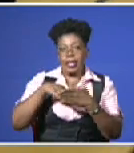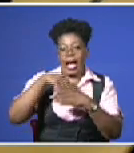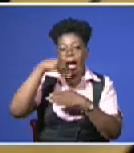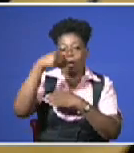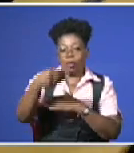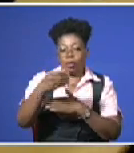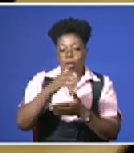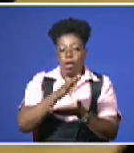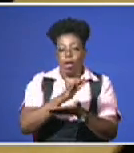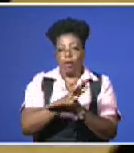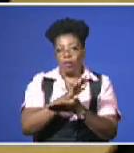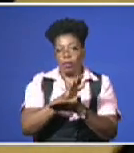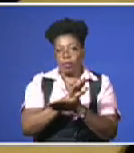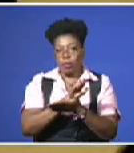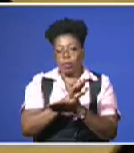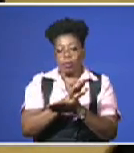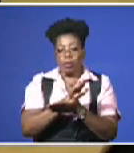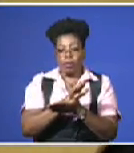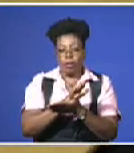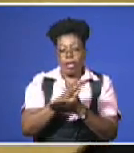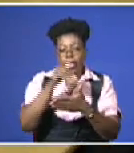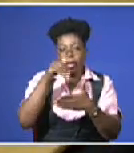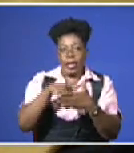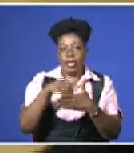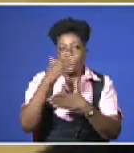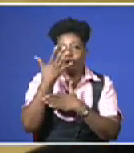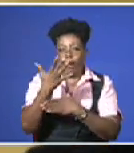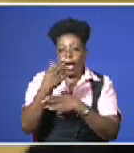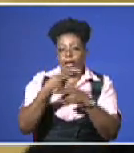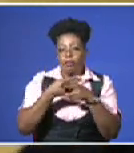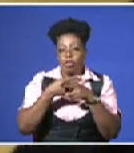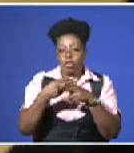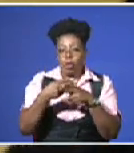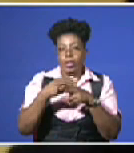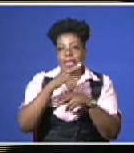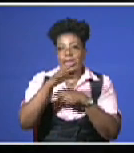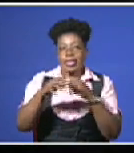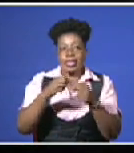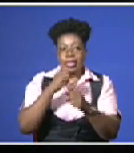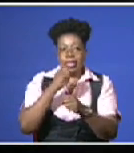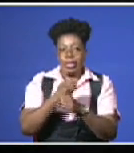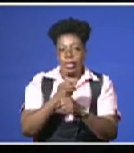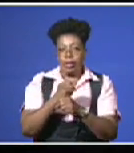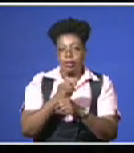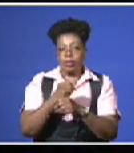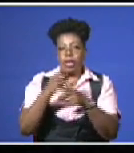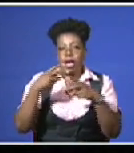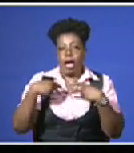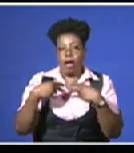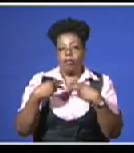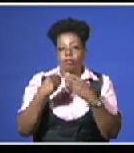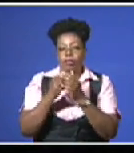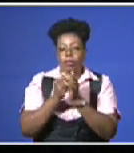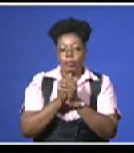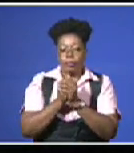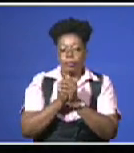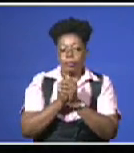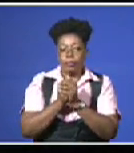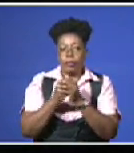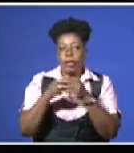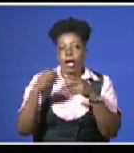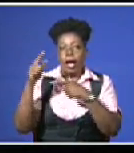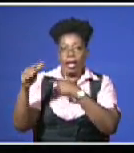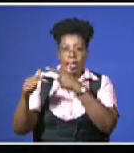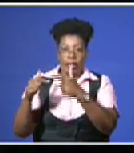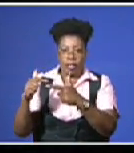institute that in the space of 5 very short years has already forged a legacy